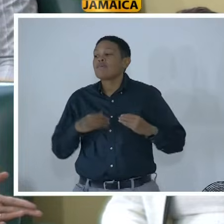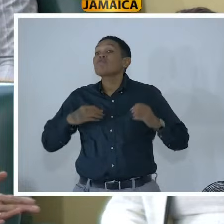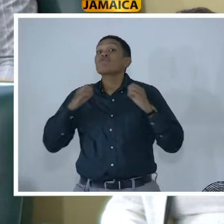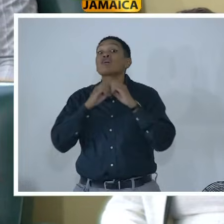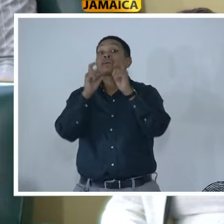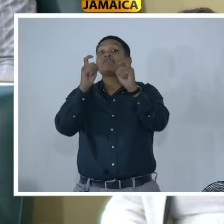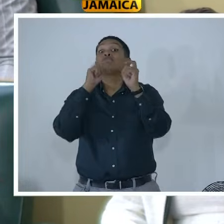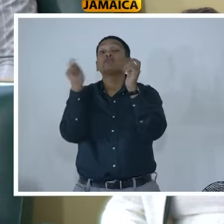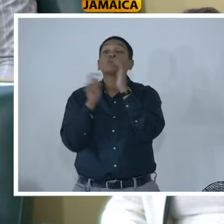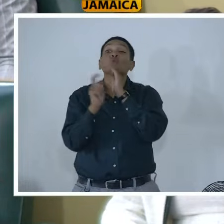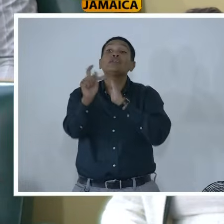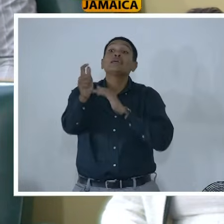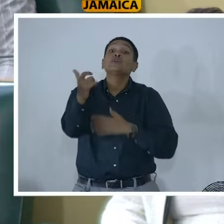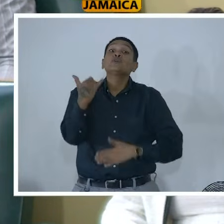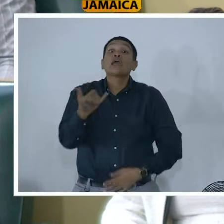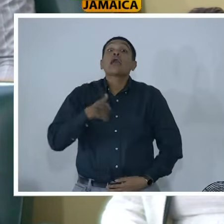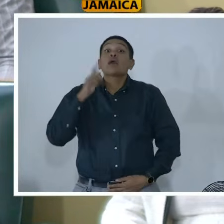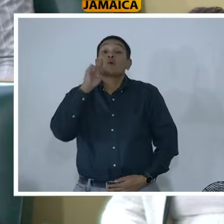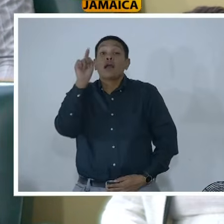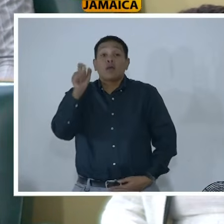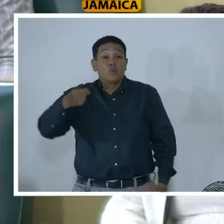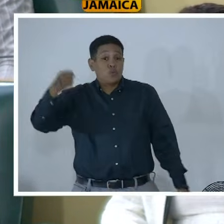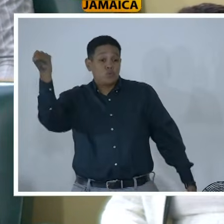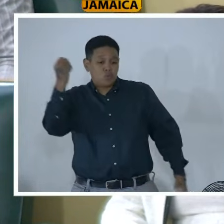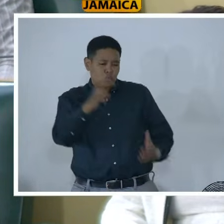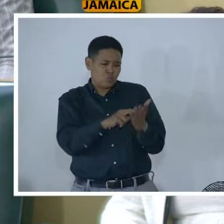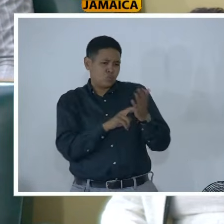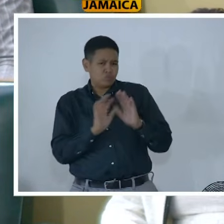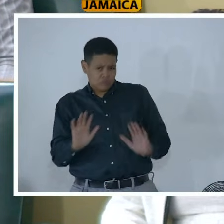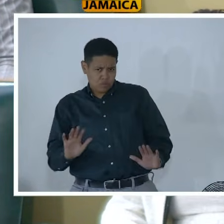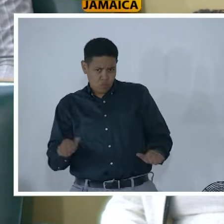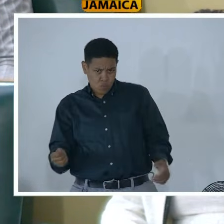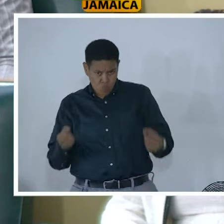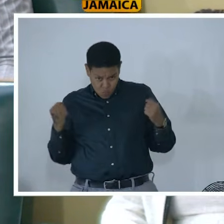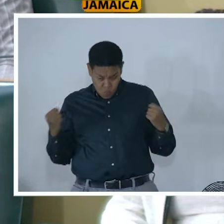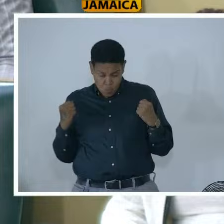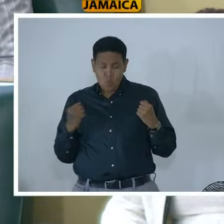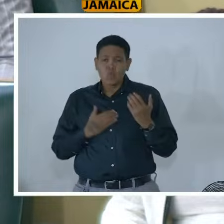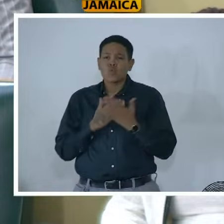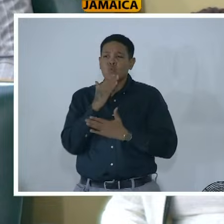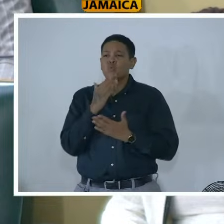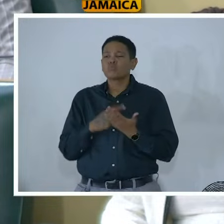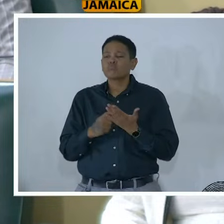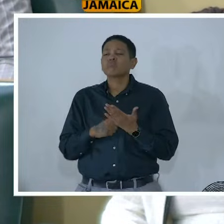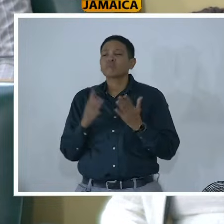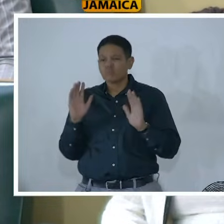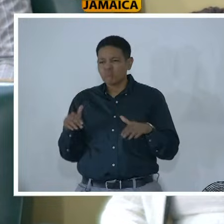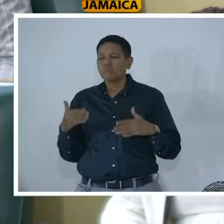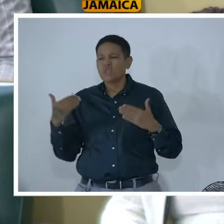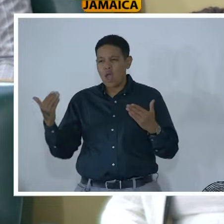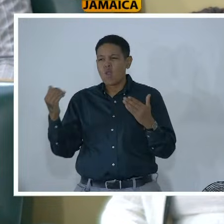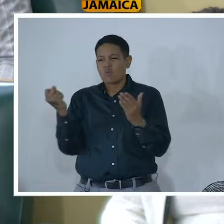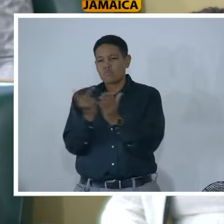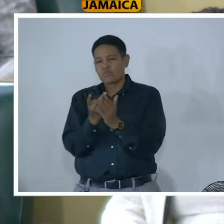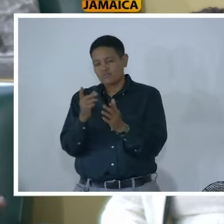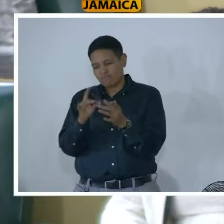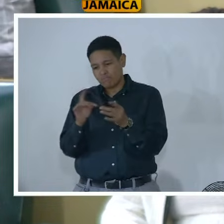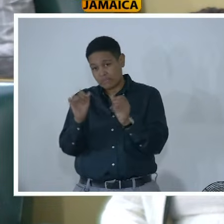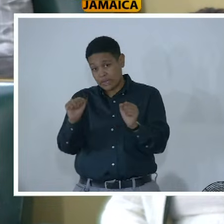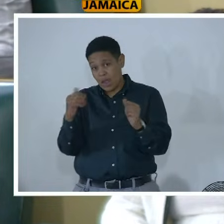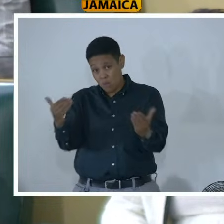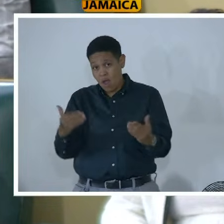beg to give notice at a later stage today, I will move for the suspension of the standing orders to enable me to take this motion.